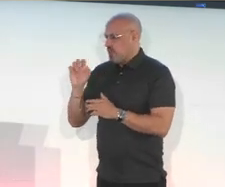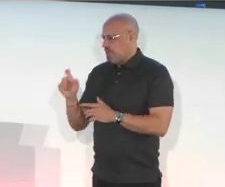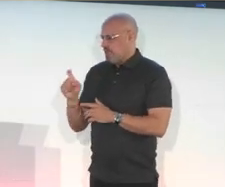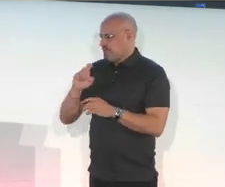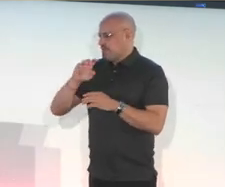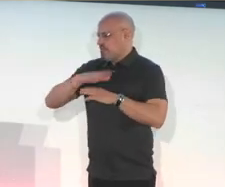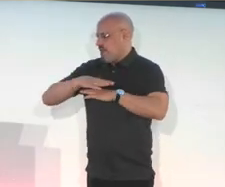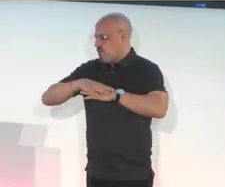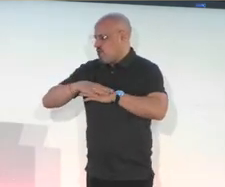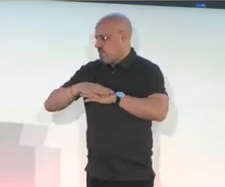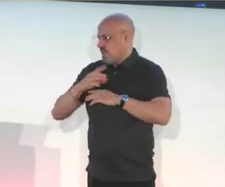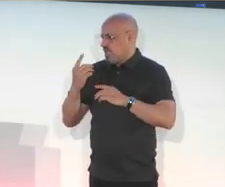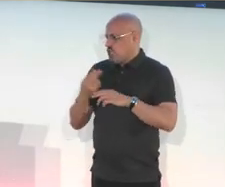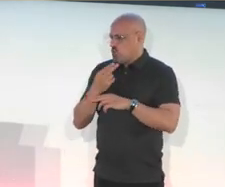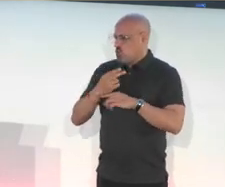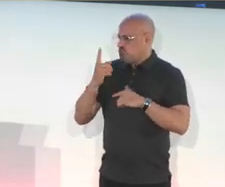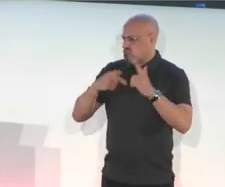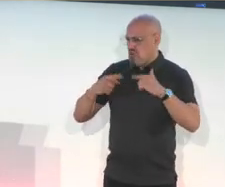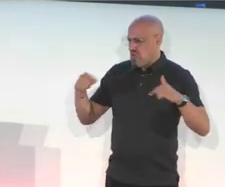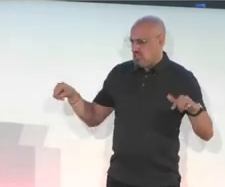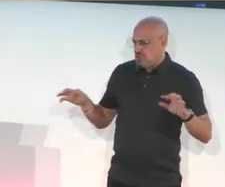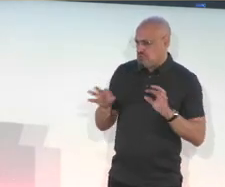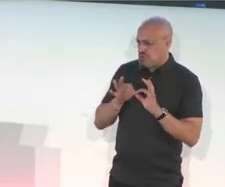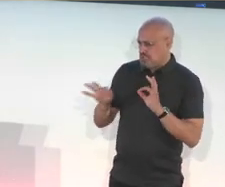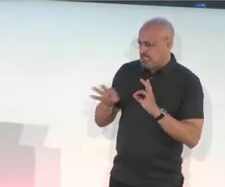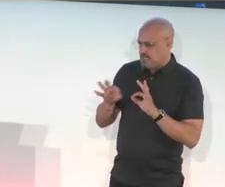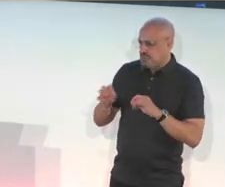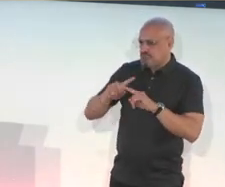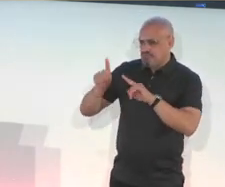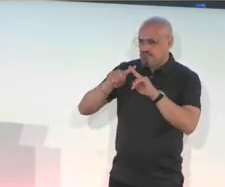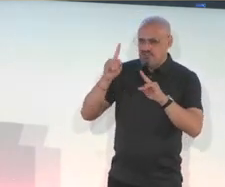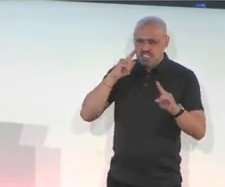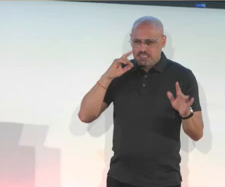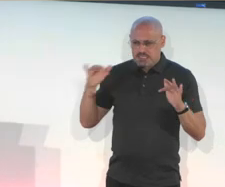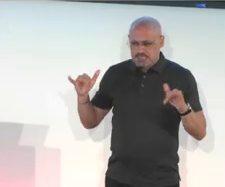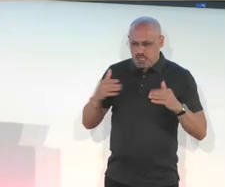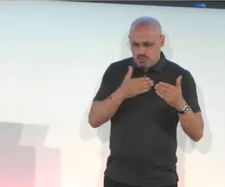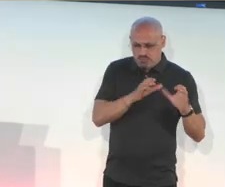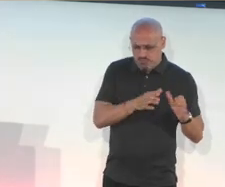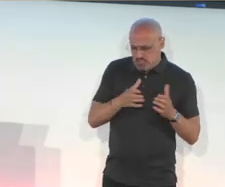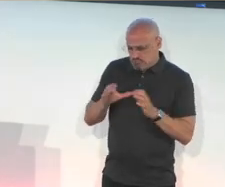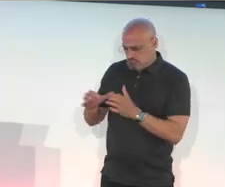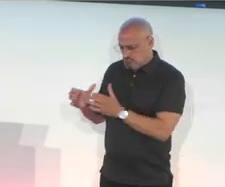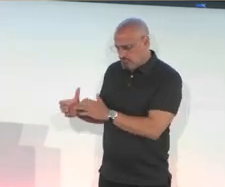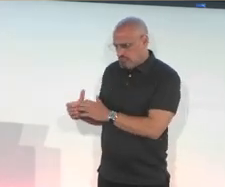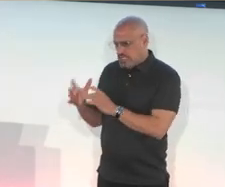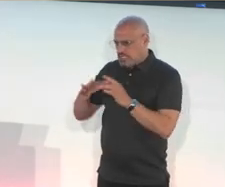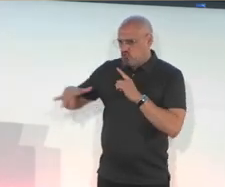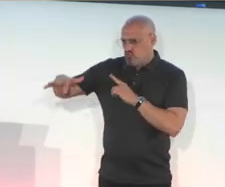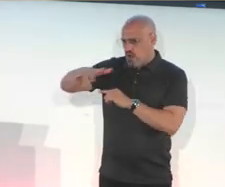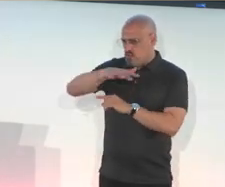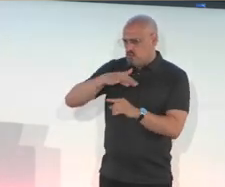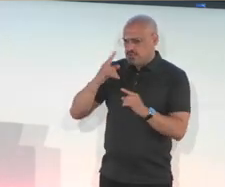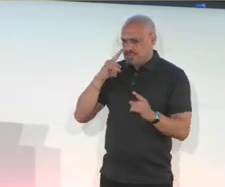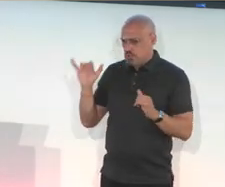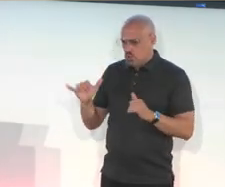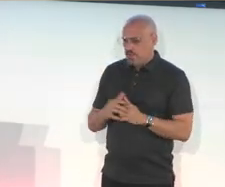I used random sentences with varying sound conditions and surrounding conditions.